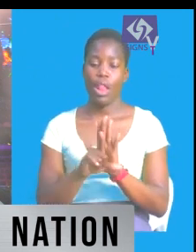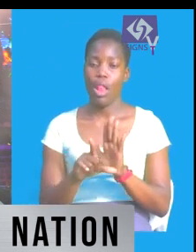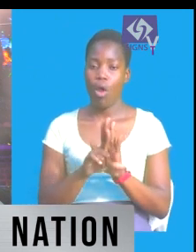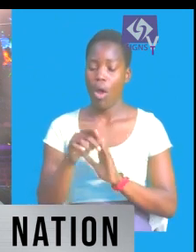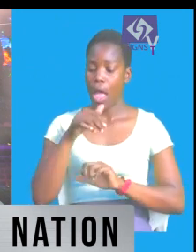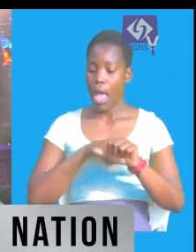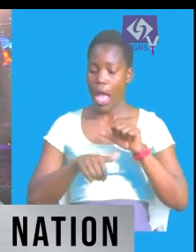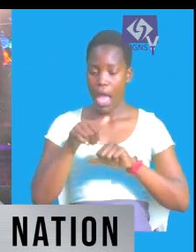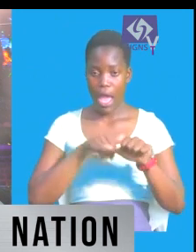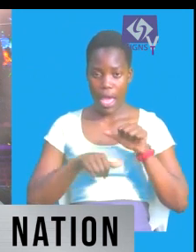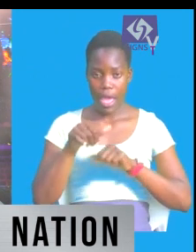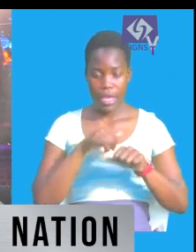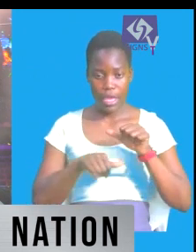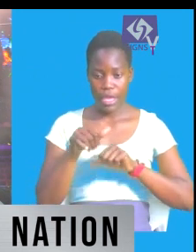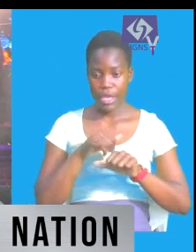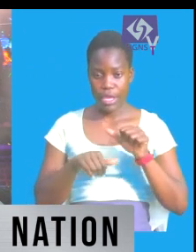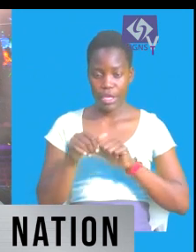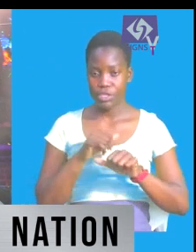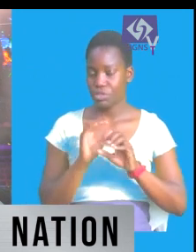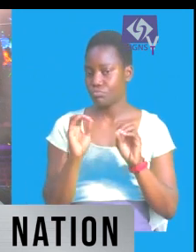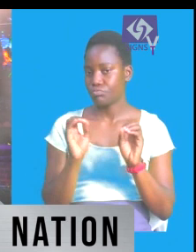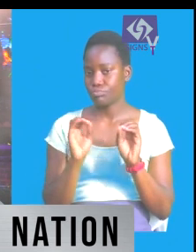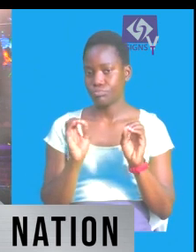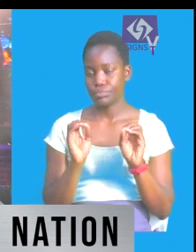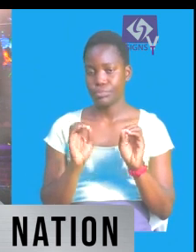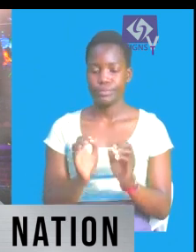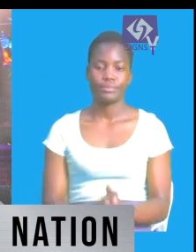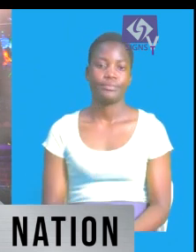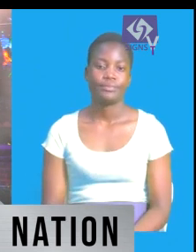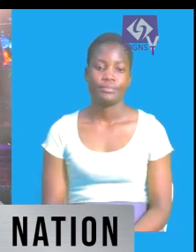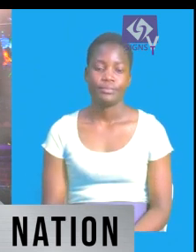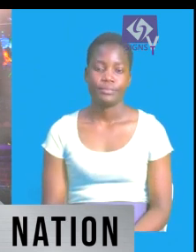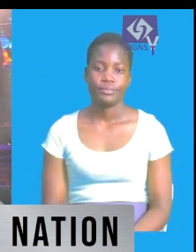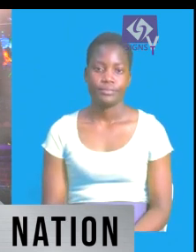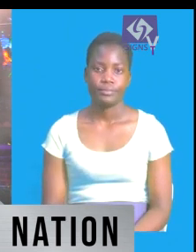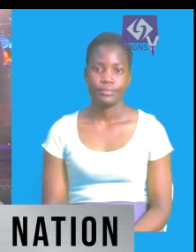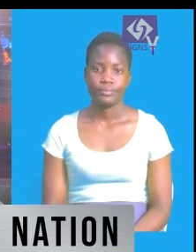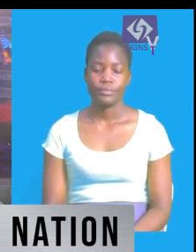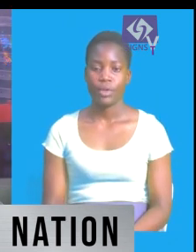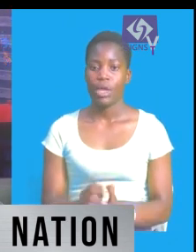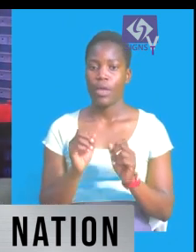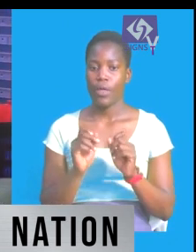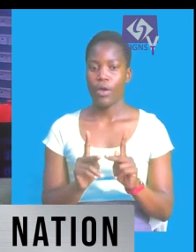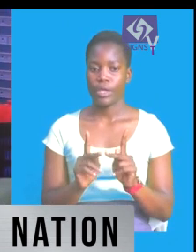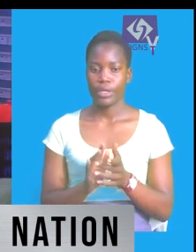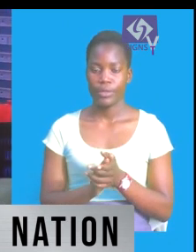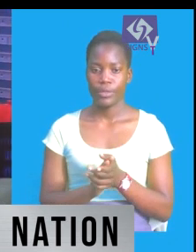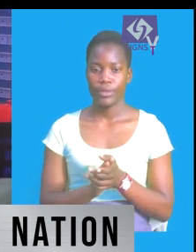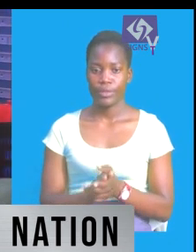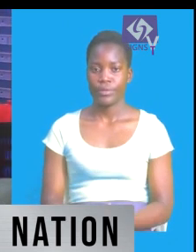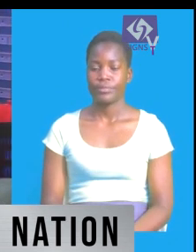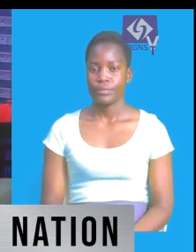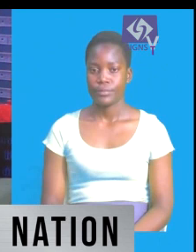taking it's whatever. Yeah, it's course. Yeah. Okay. Anyway, I already